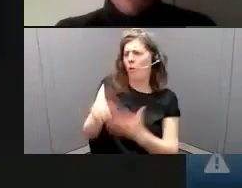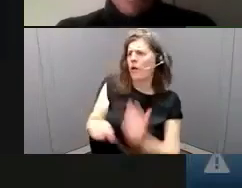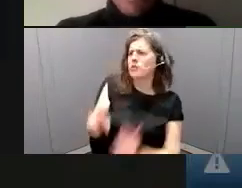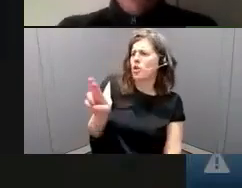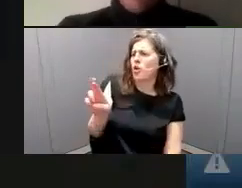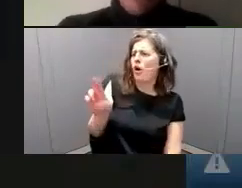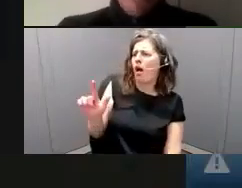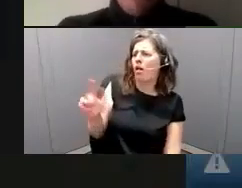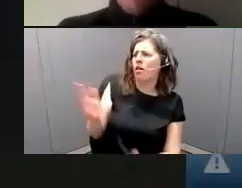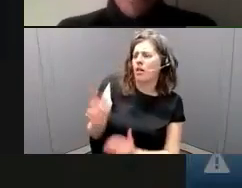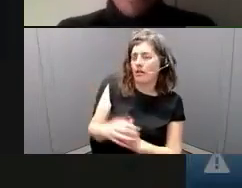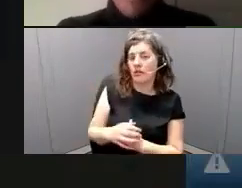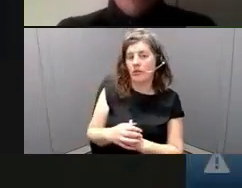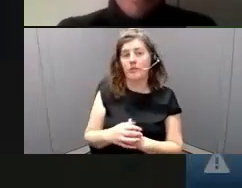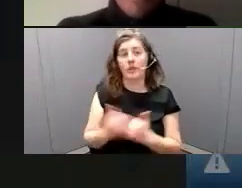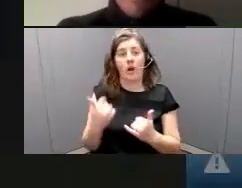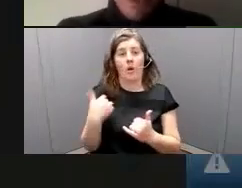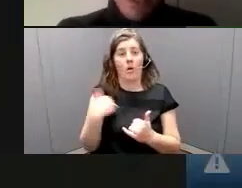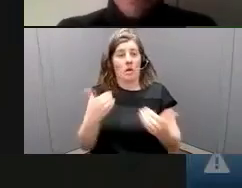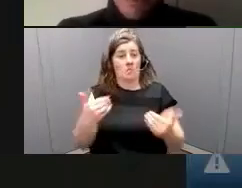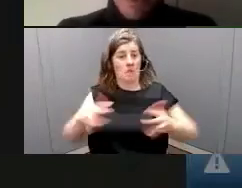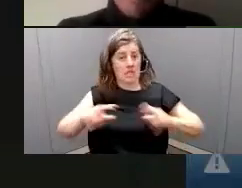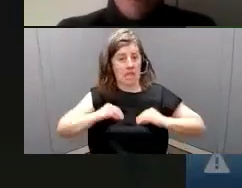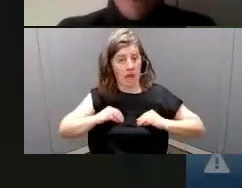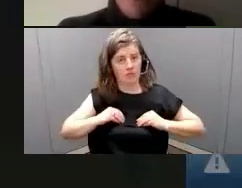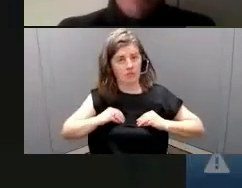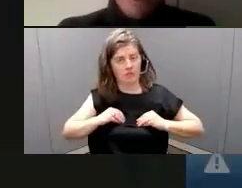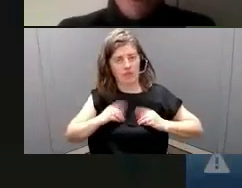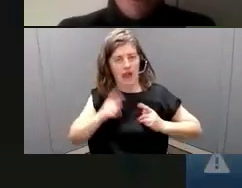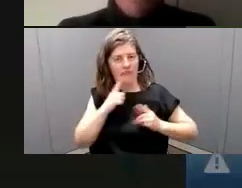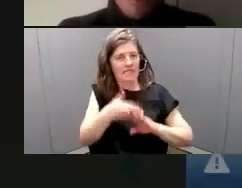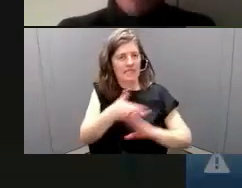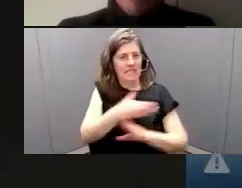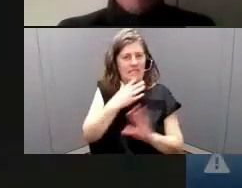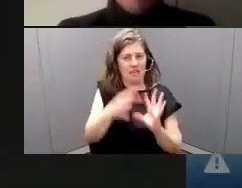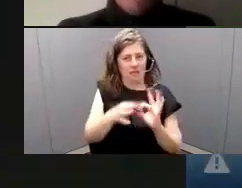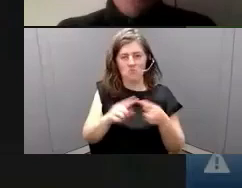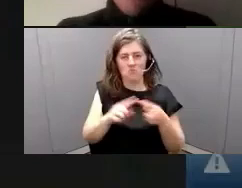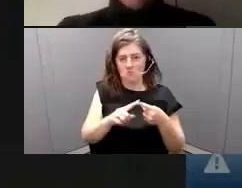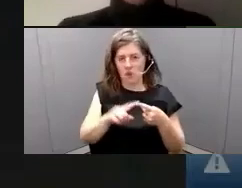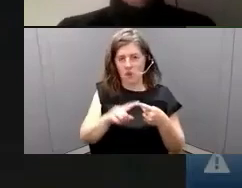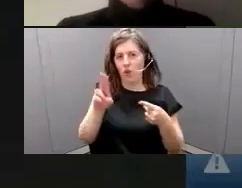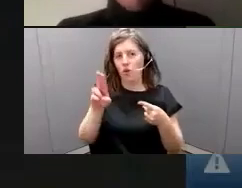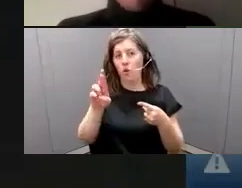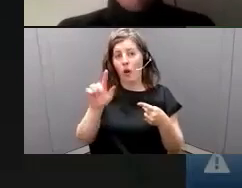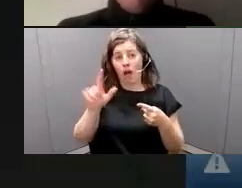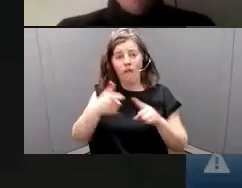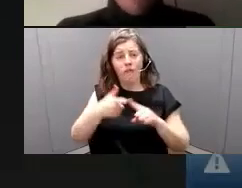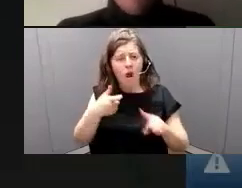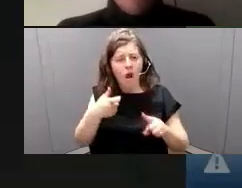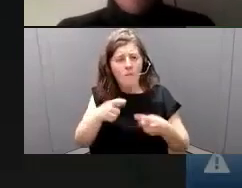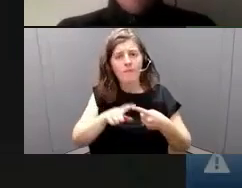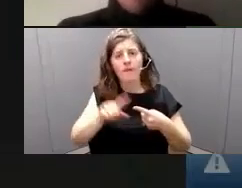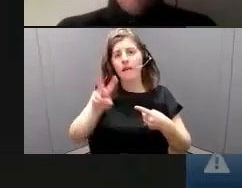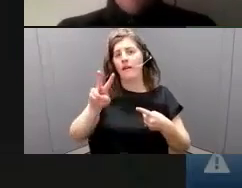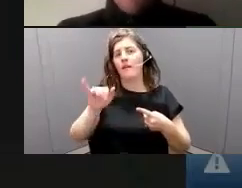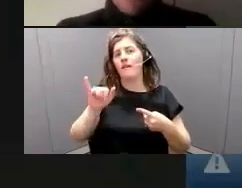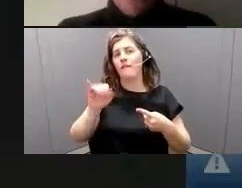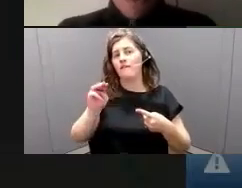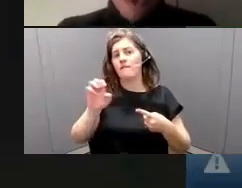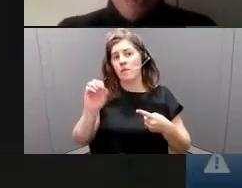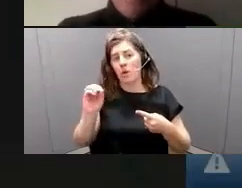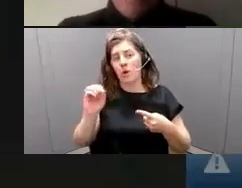URL. Now, we accept, as I previously mentioned, we accept URLs from Vimeo